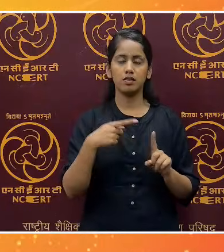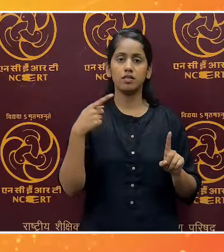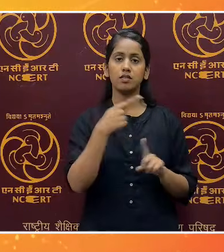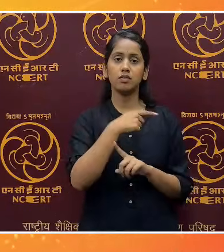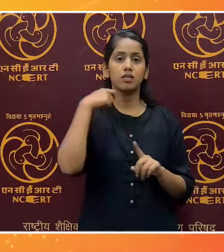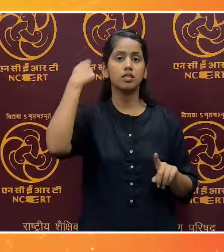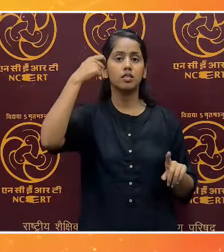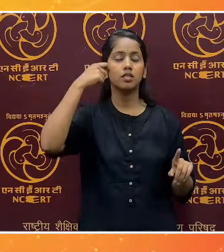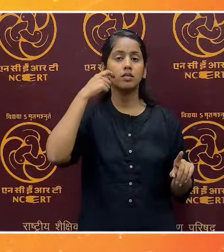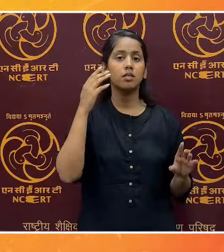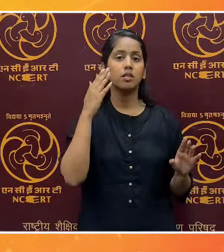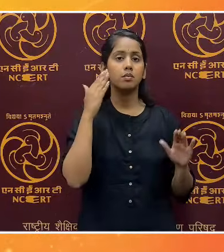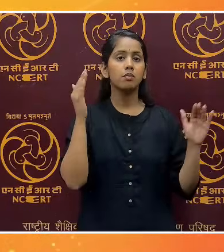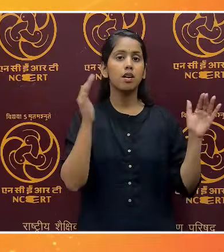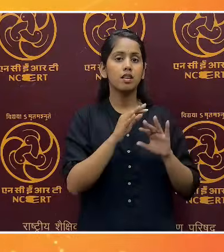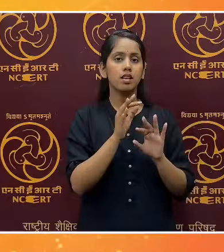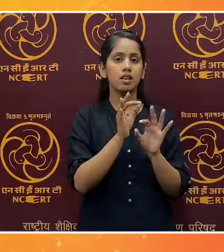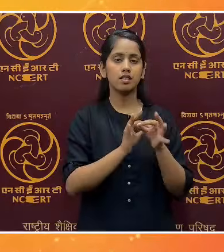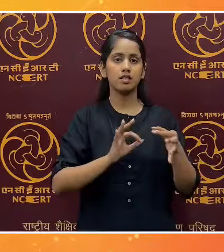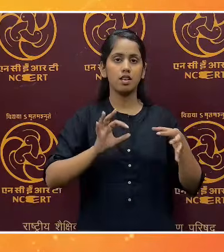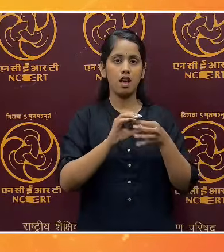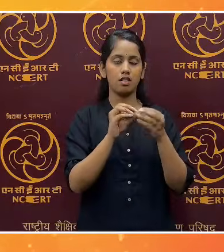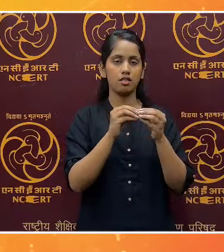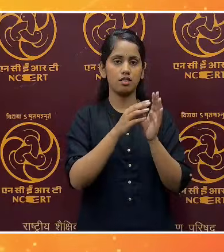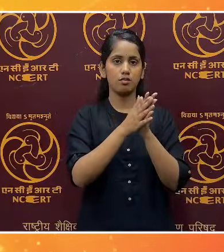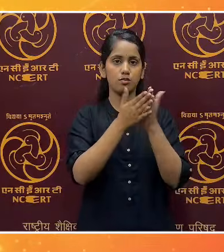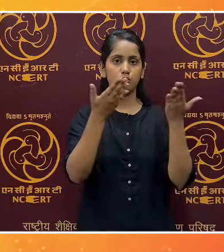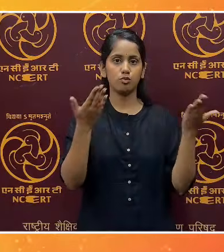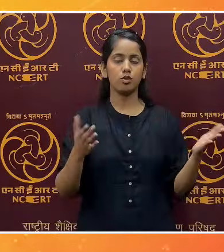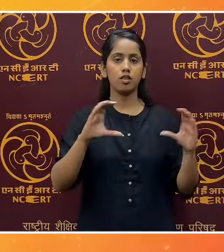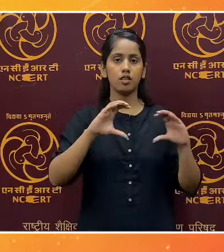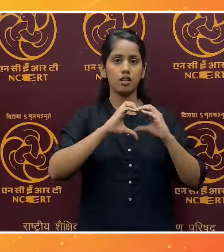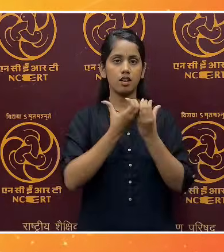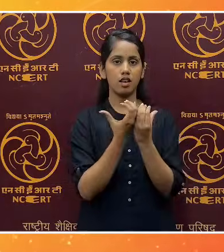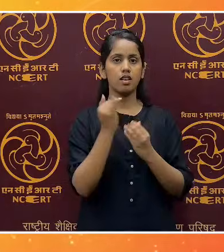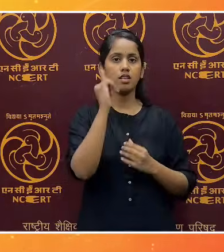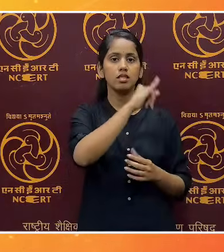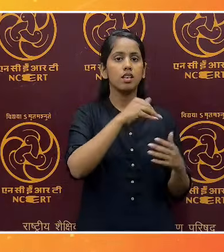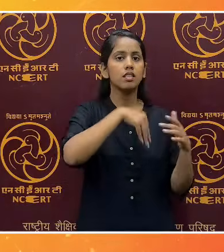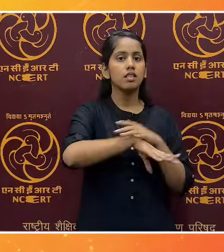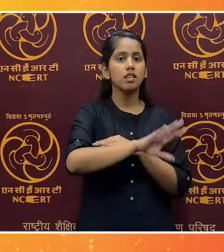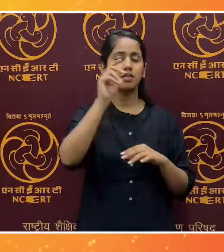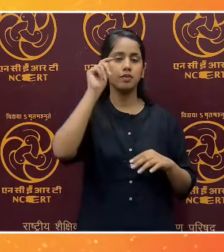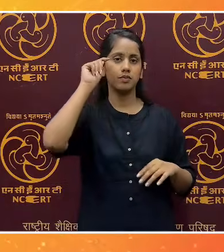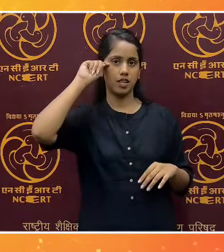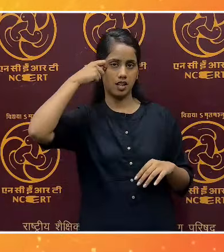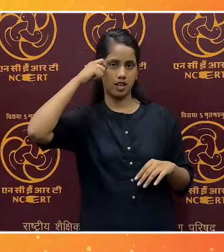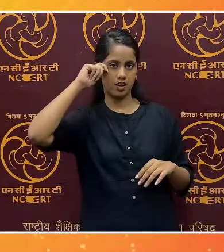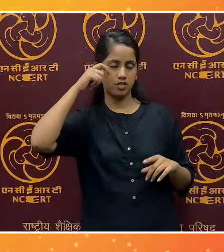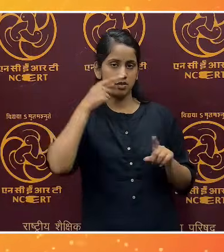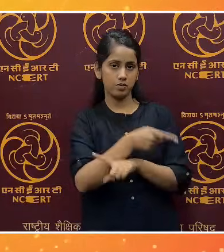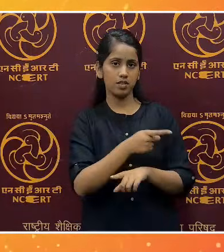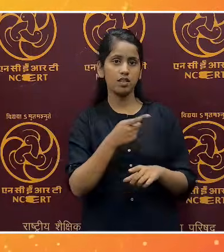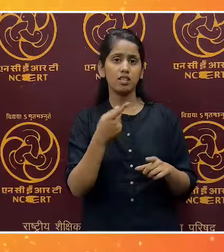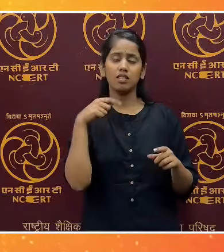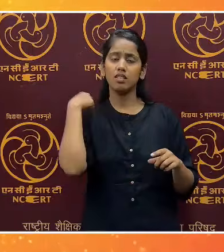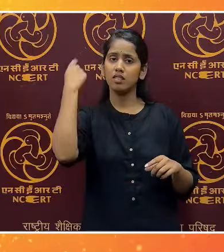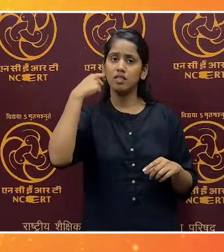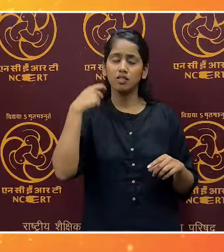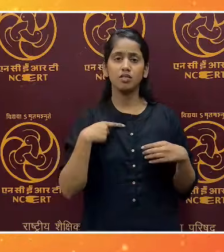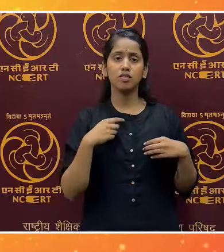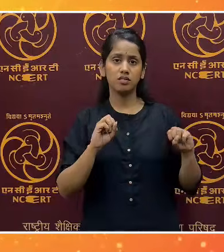video is also based on the NCERT textbook of class 6 English. So these kind of videos which we